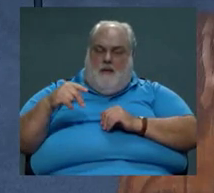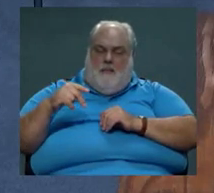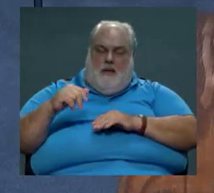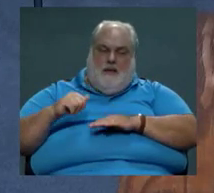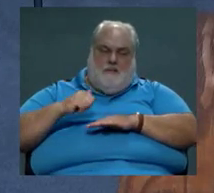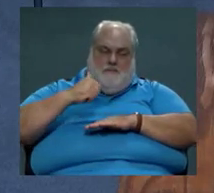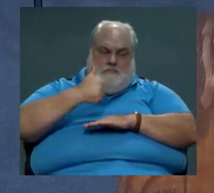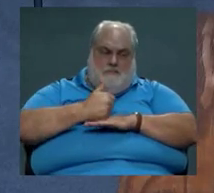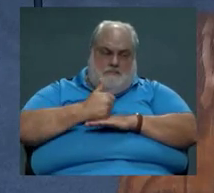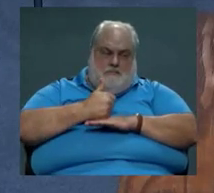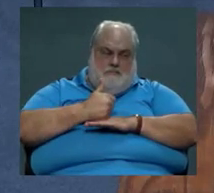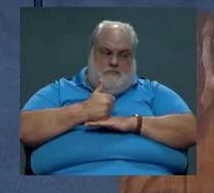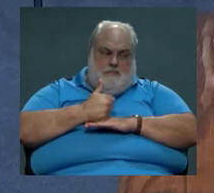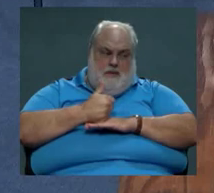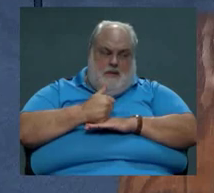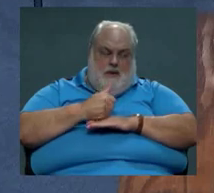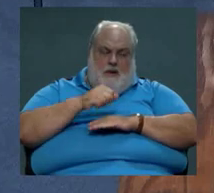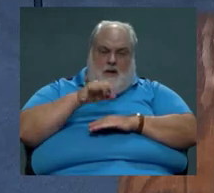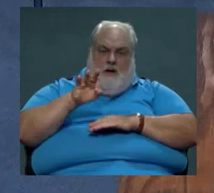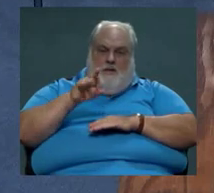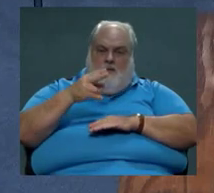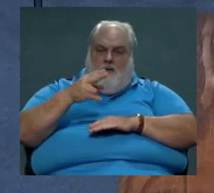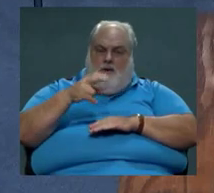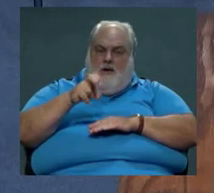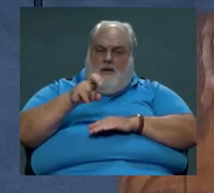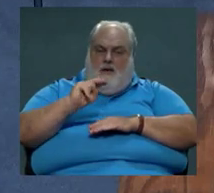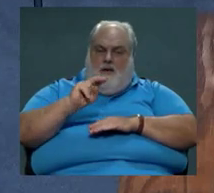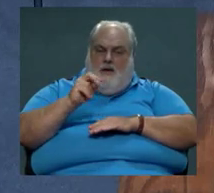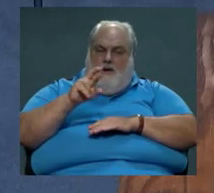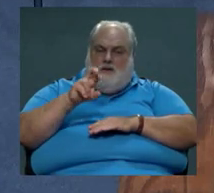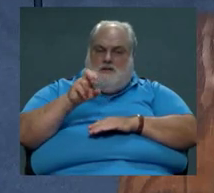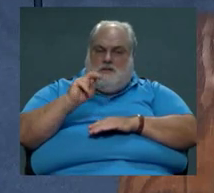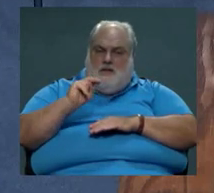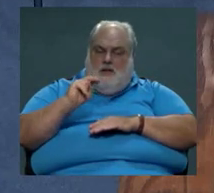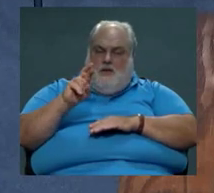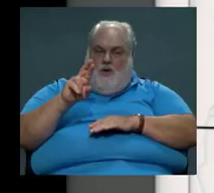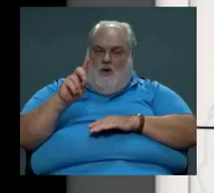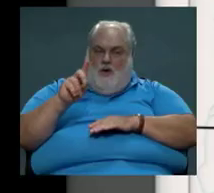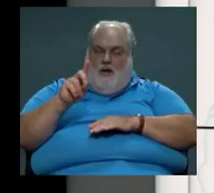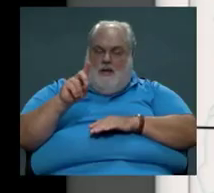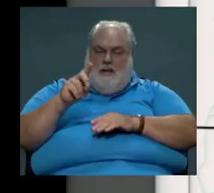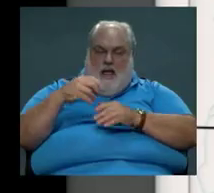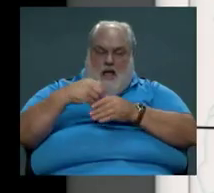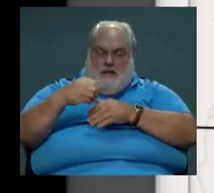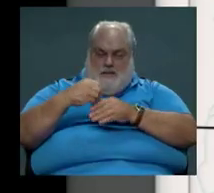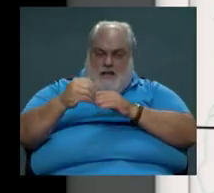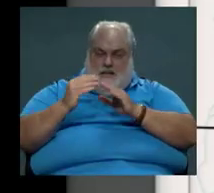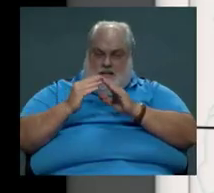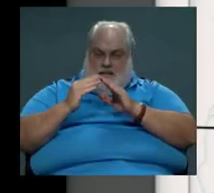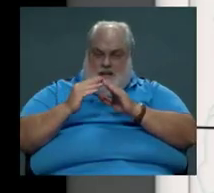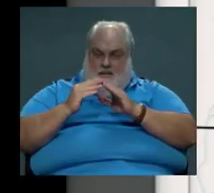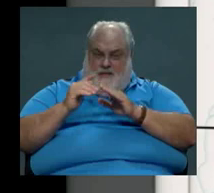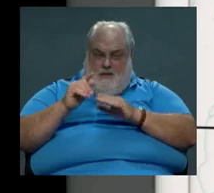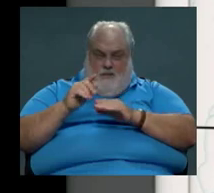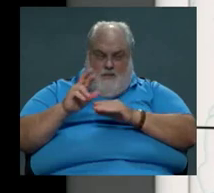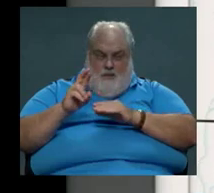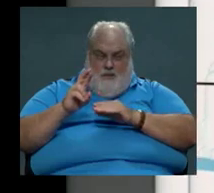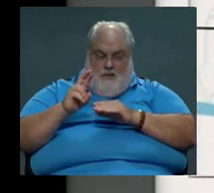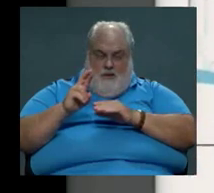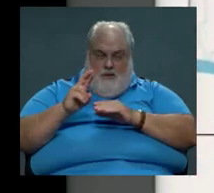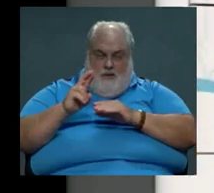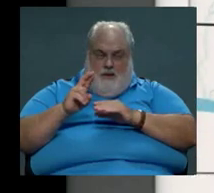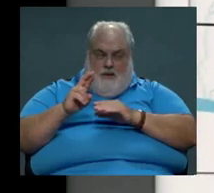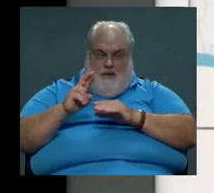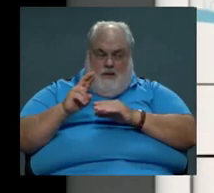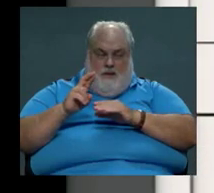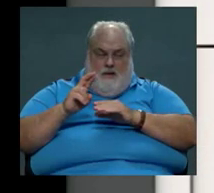located, you know, off of Henderson Road. It is in the extraterritorial. If you scroll down to the